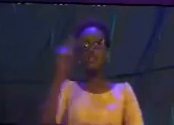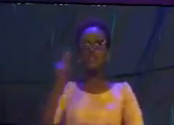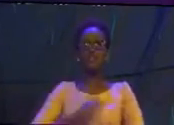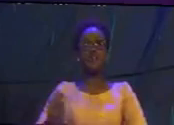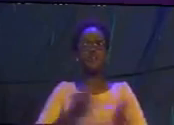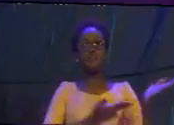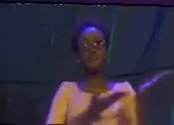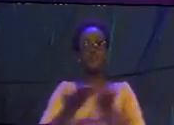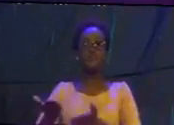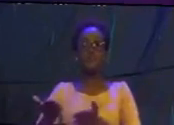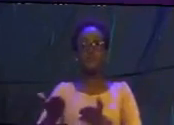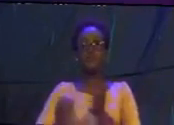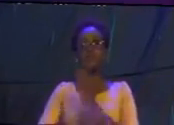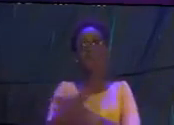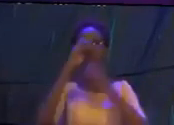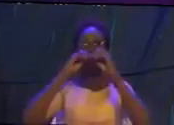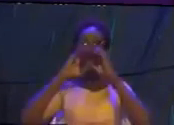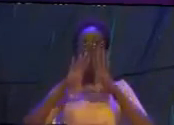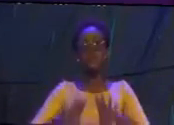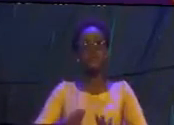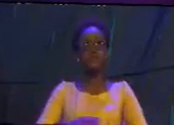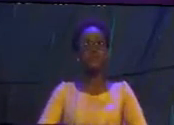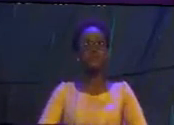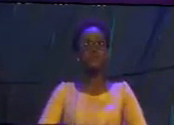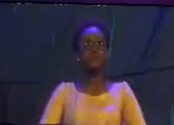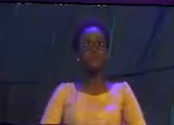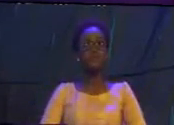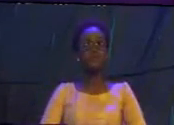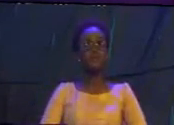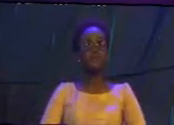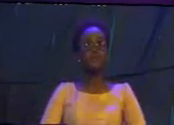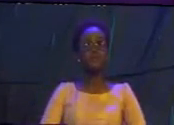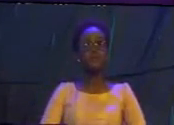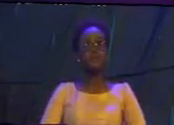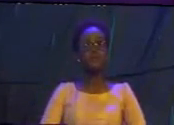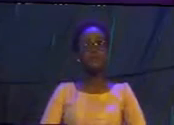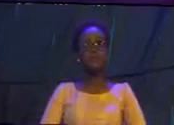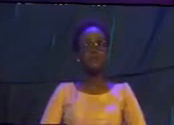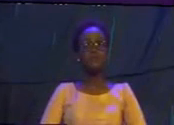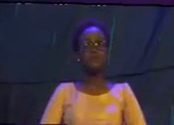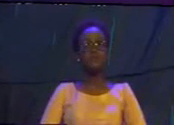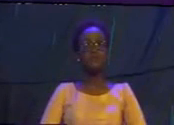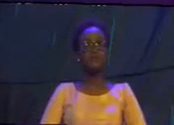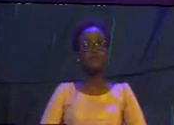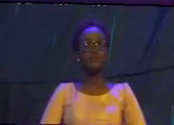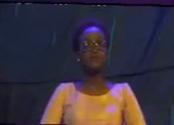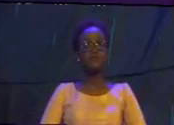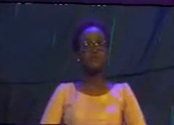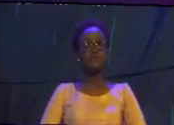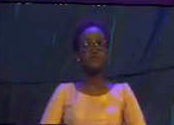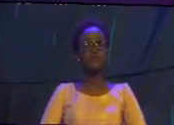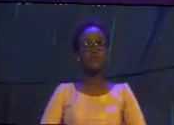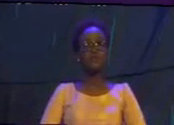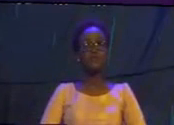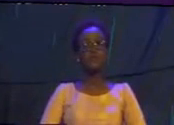welcome from Tanzania. Mungu wabariki. May God bless you. Bwana sifiwe sana. Praise the Lord. Reka twakire